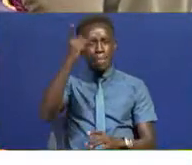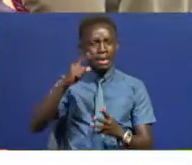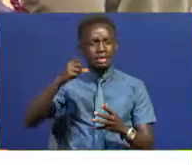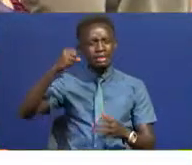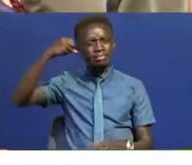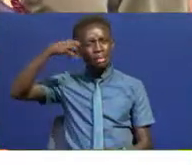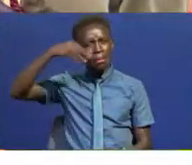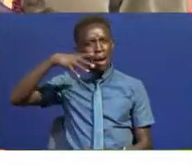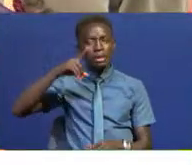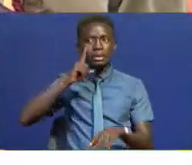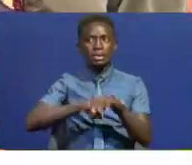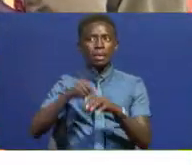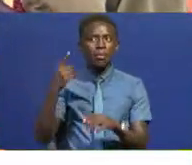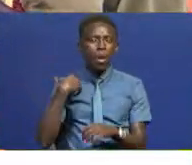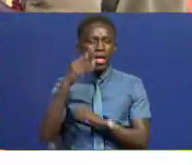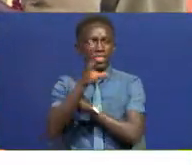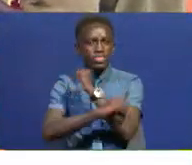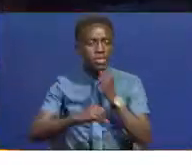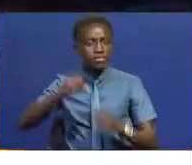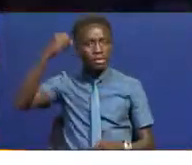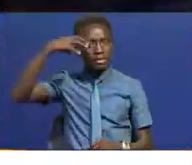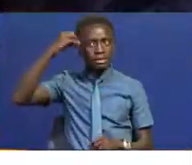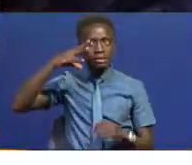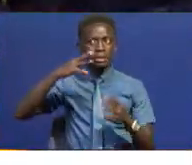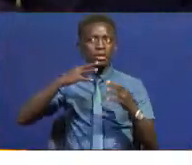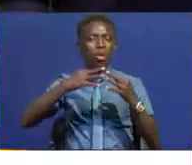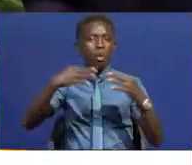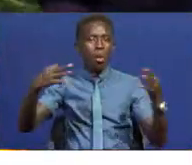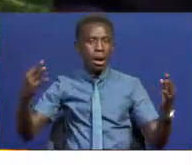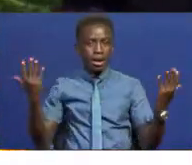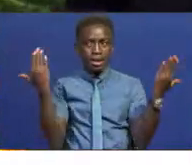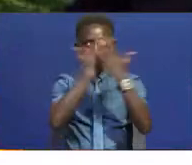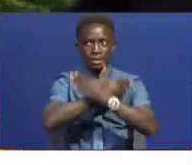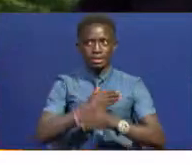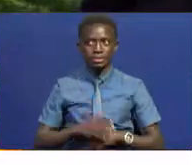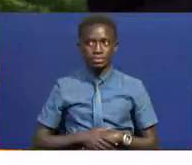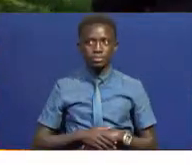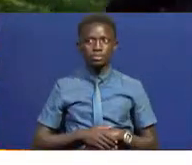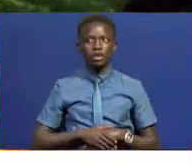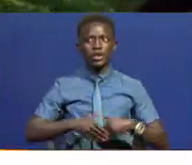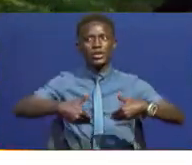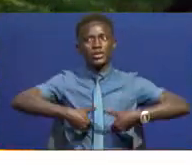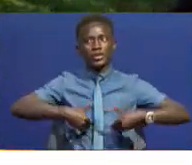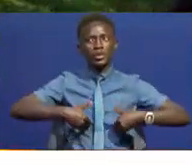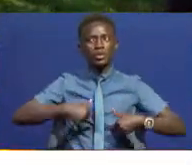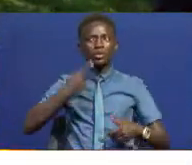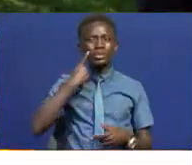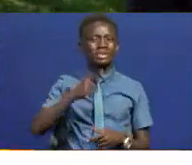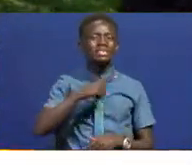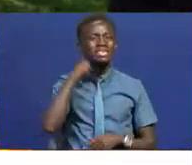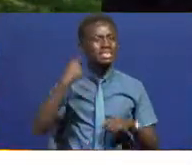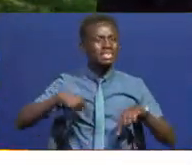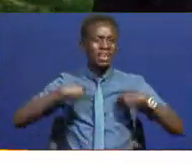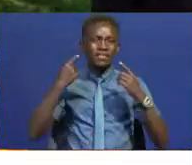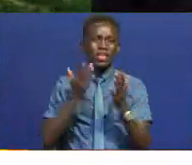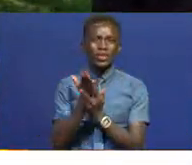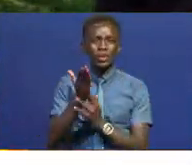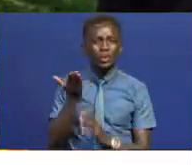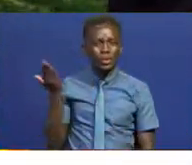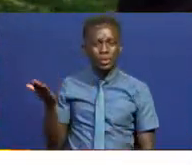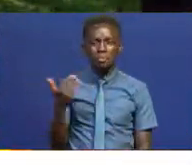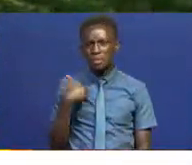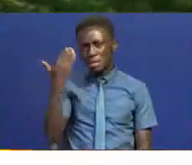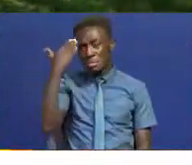attempted to steal electrical cables at night. Vijana wadogo kuwawa hivi ama kujiua, siwezi jua ni nini imeua,